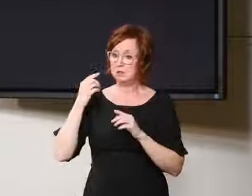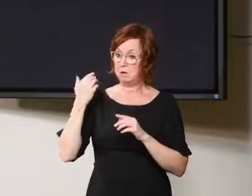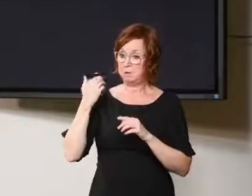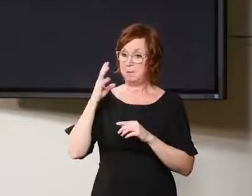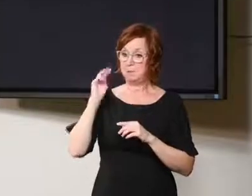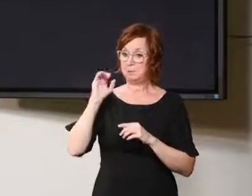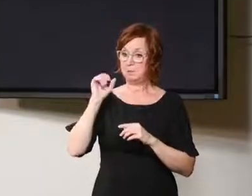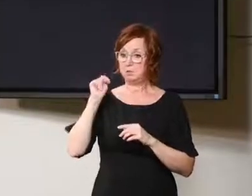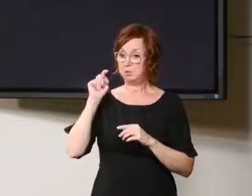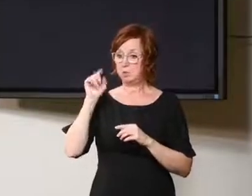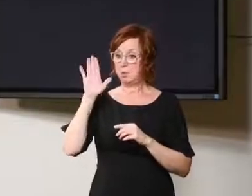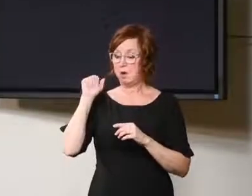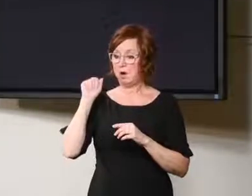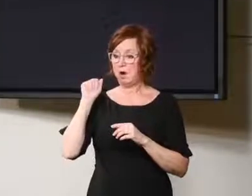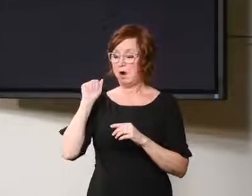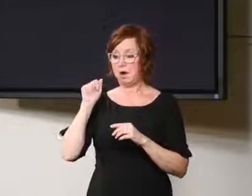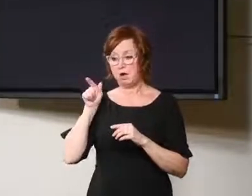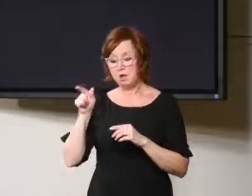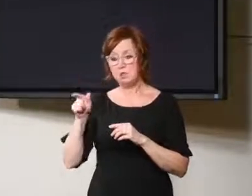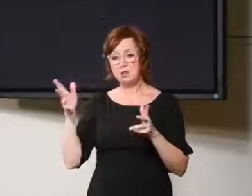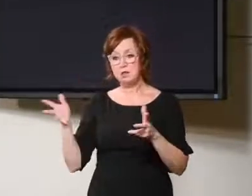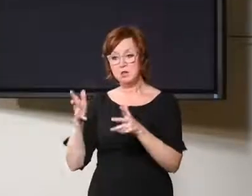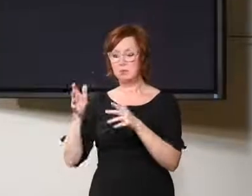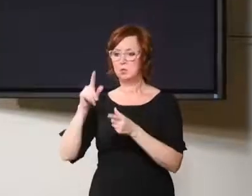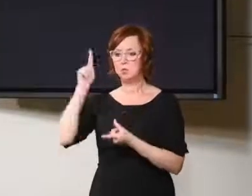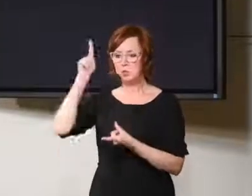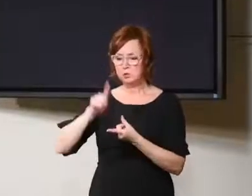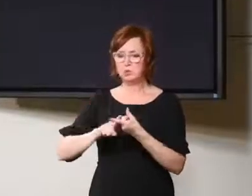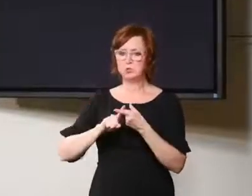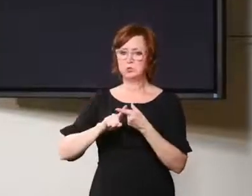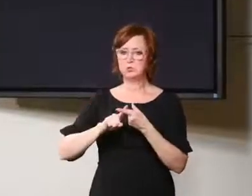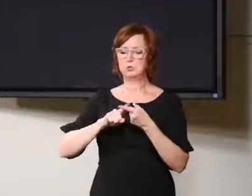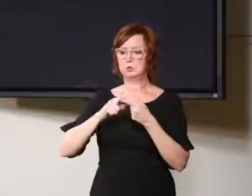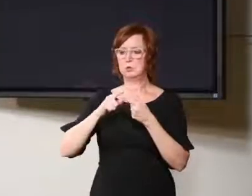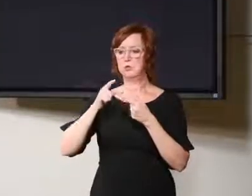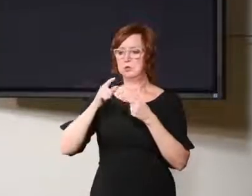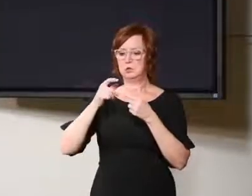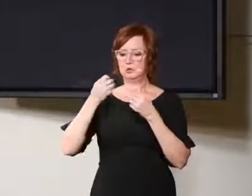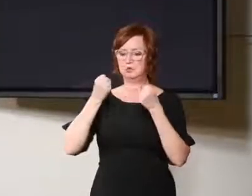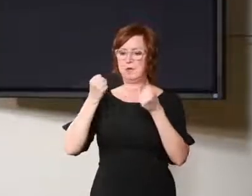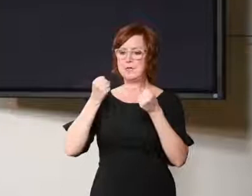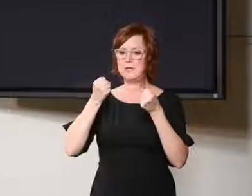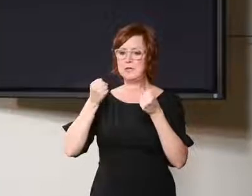towards very actively discouraging interprovincial travel. We haven't taken those steps as of